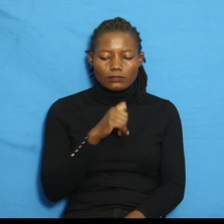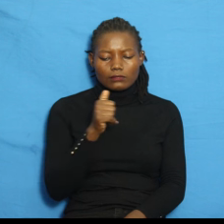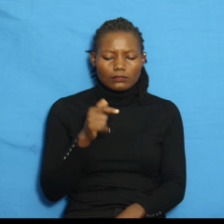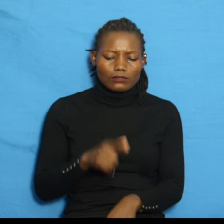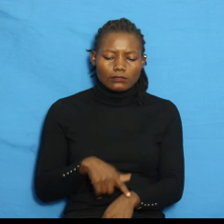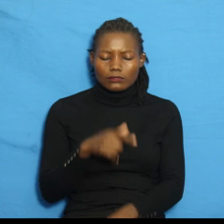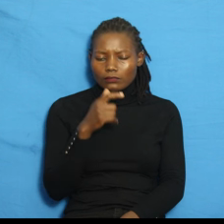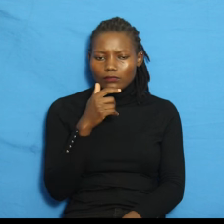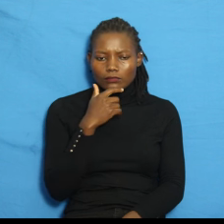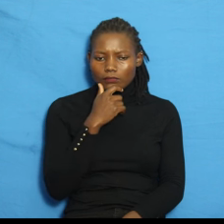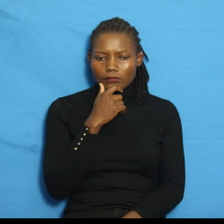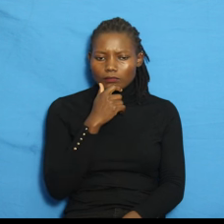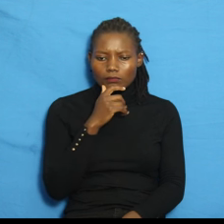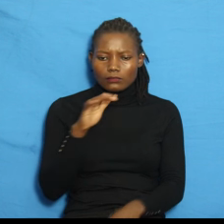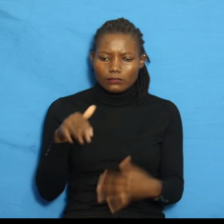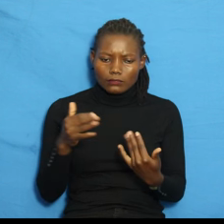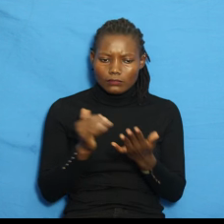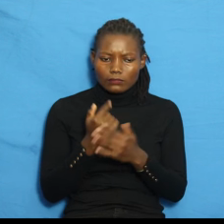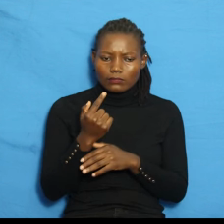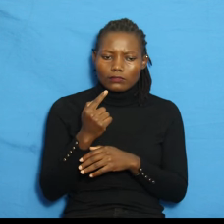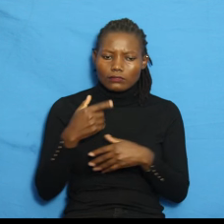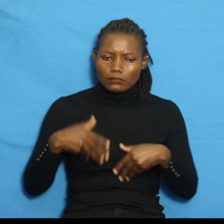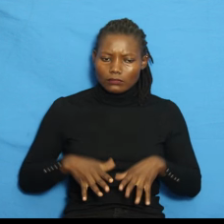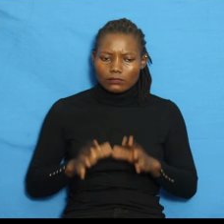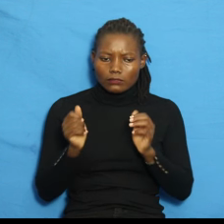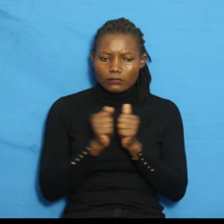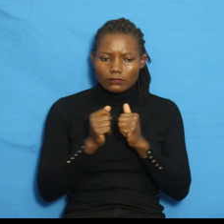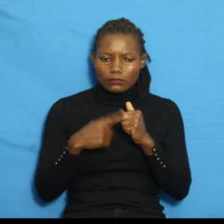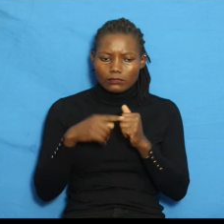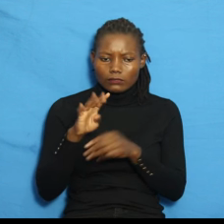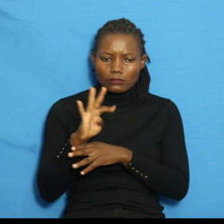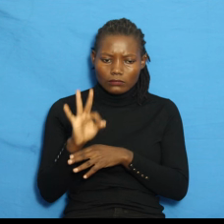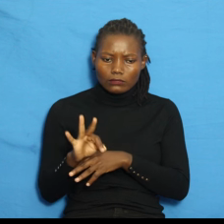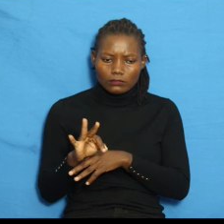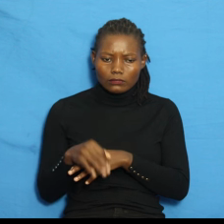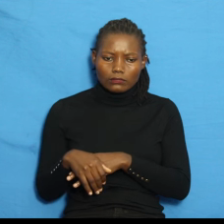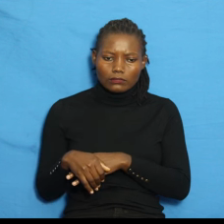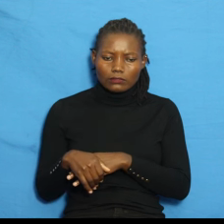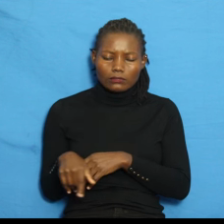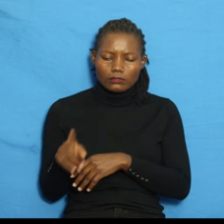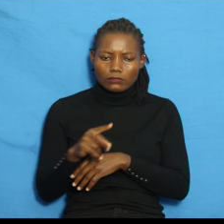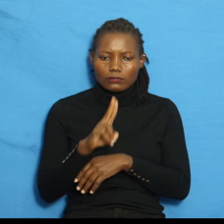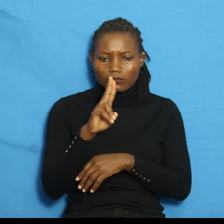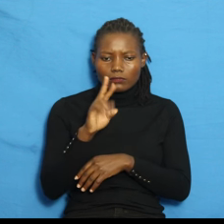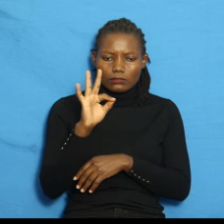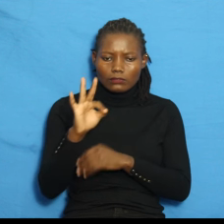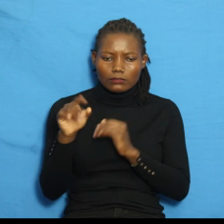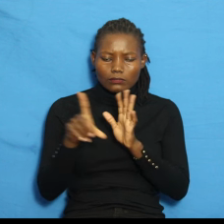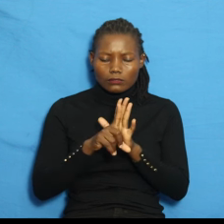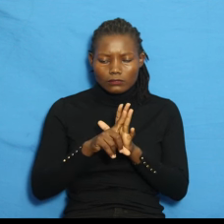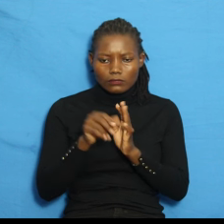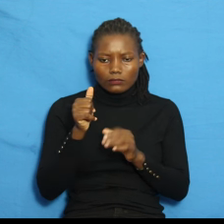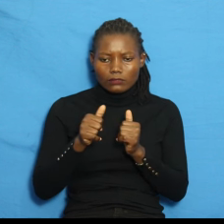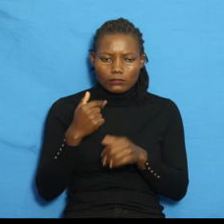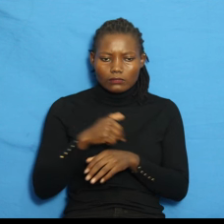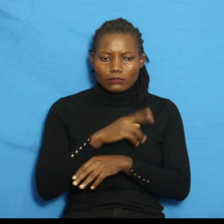And I sometimes wonder how somebody who was born in 1643 uh,